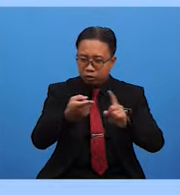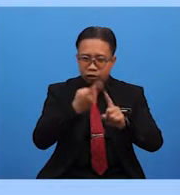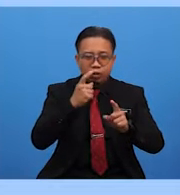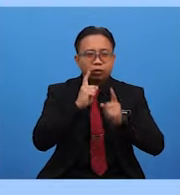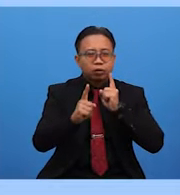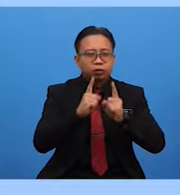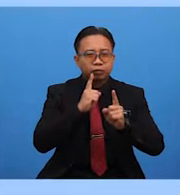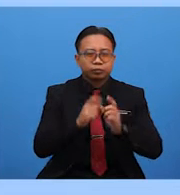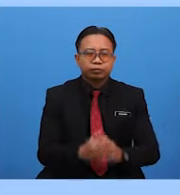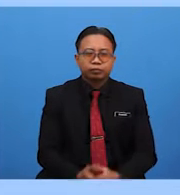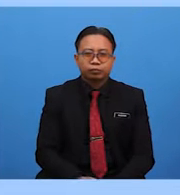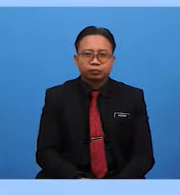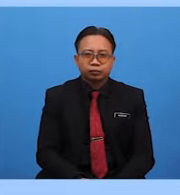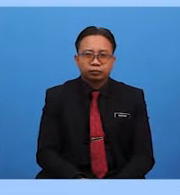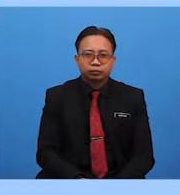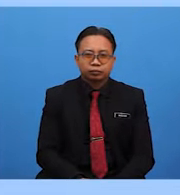talk.